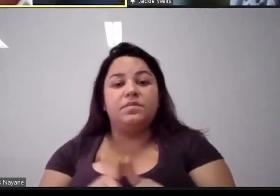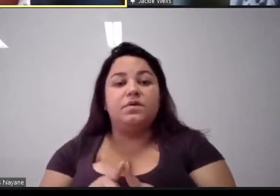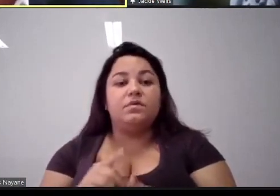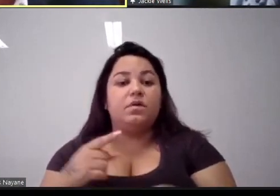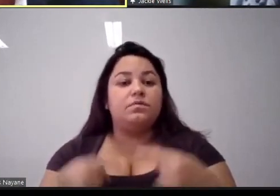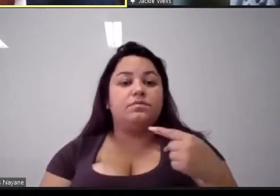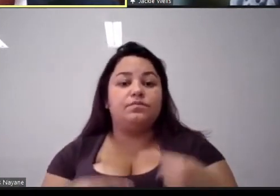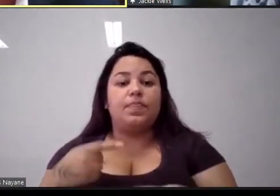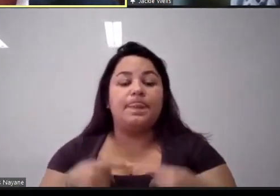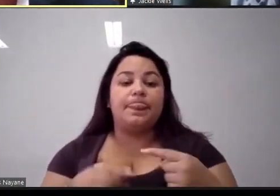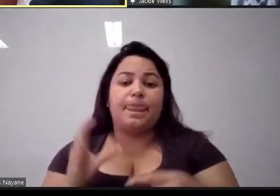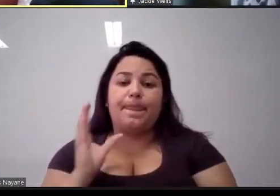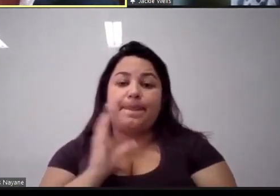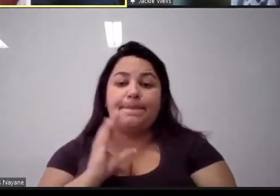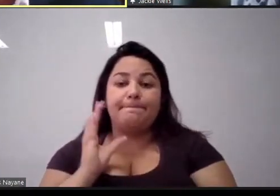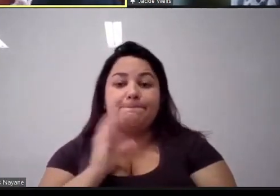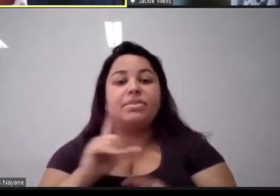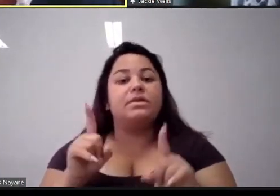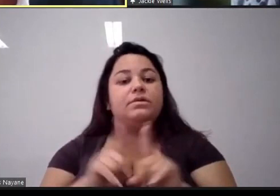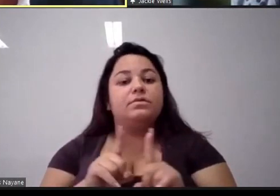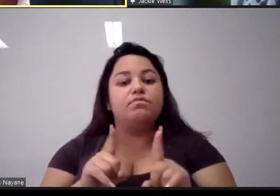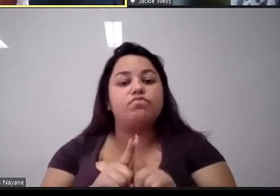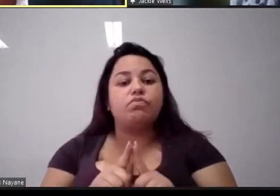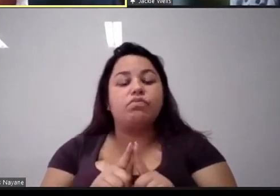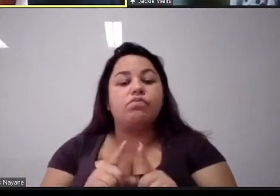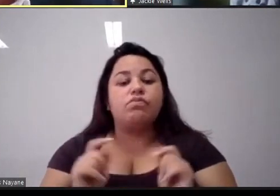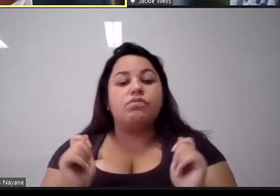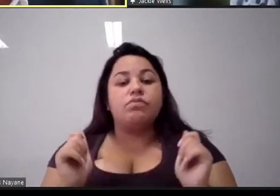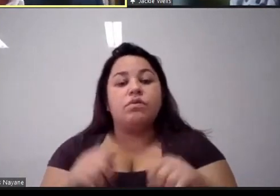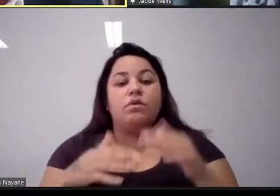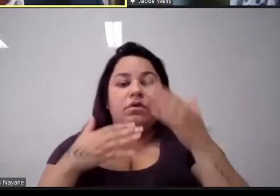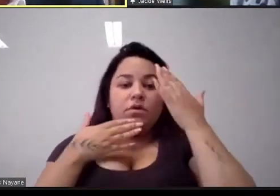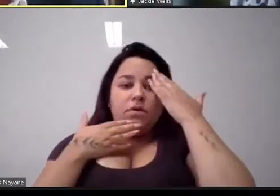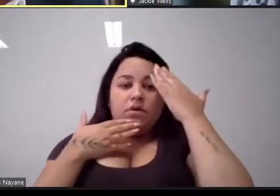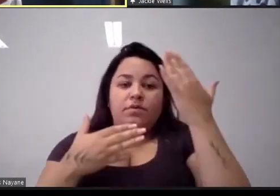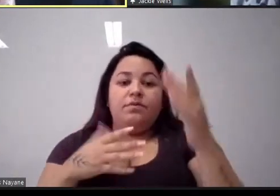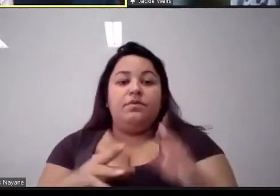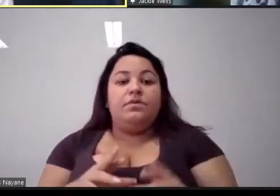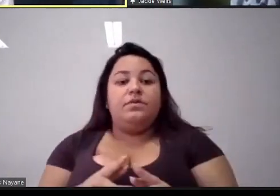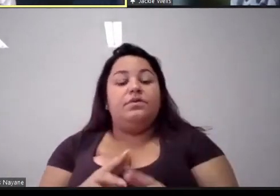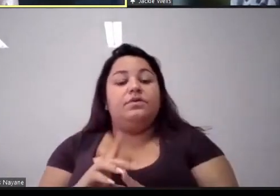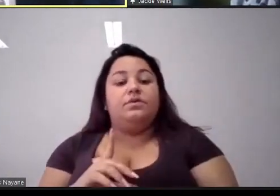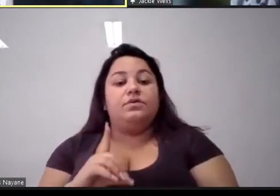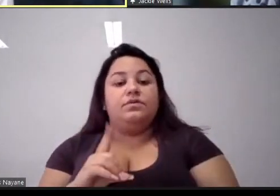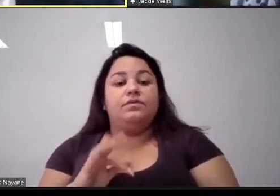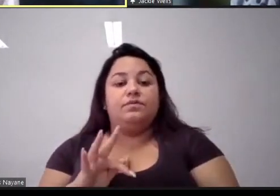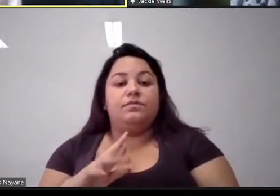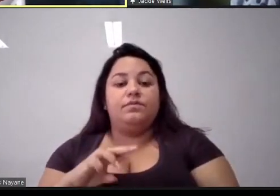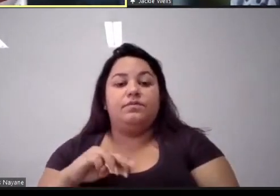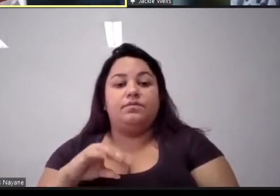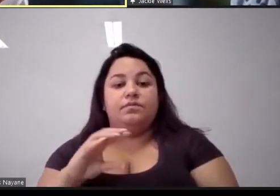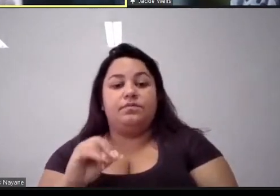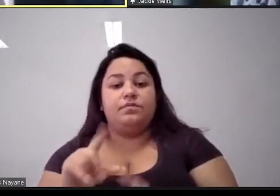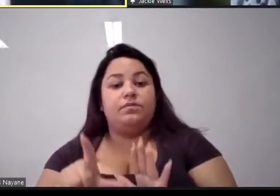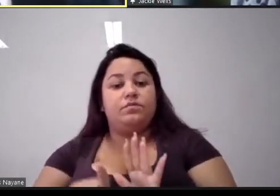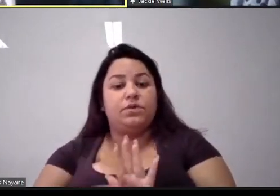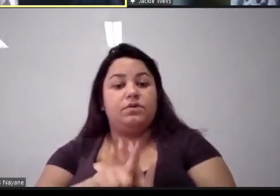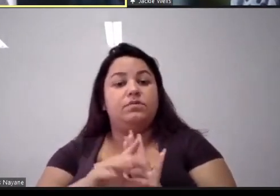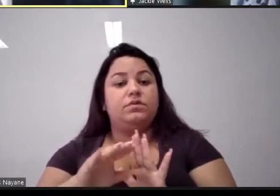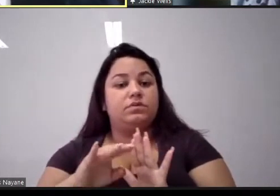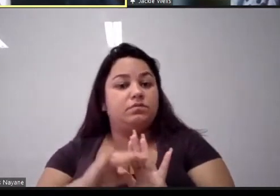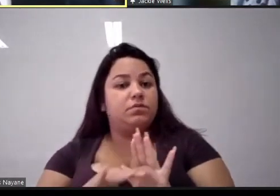as we are debating this in the Congress. So, well, what we